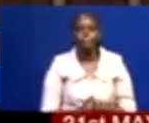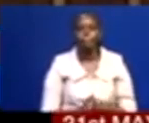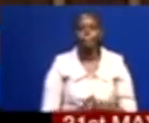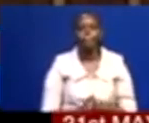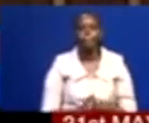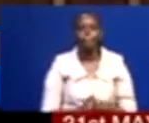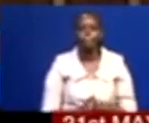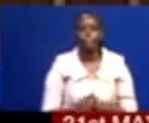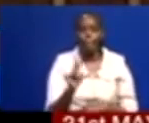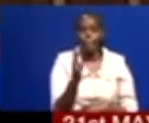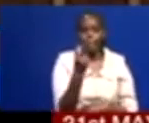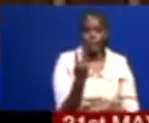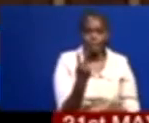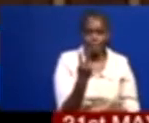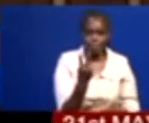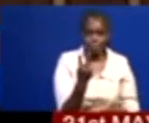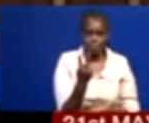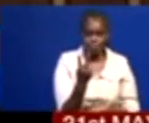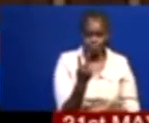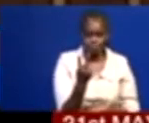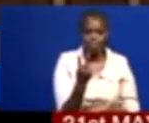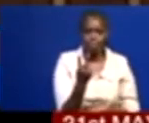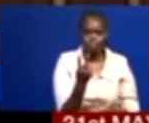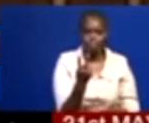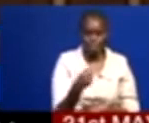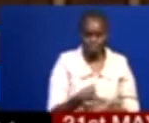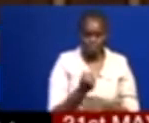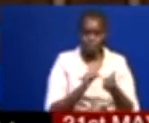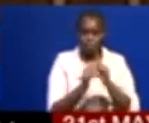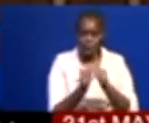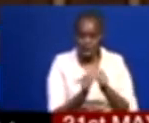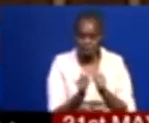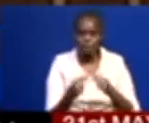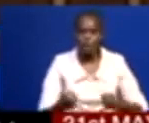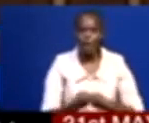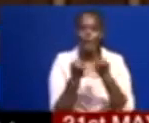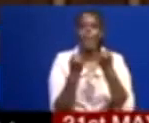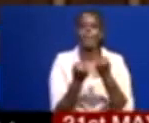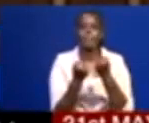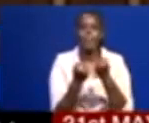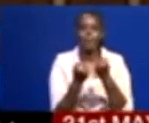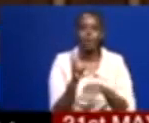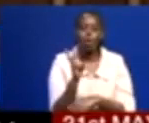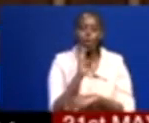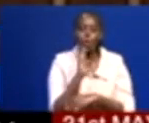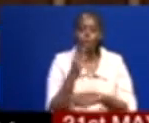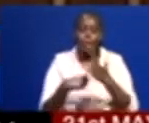Mr. Speaker, secondary, the following actions have been taken regarding the water supply to the